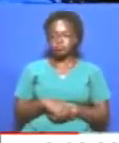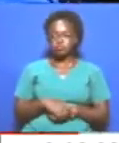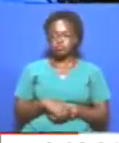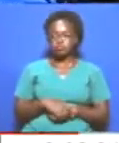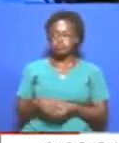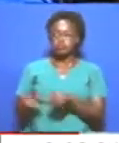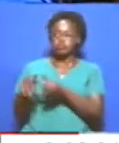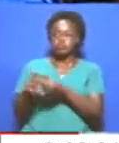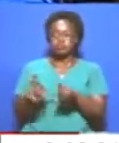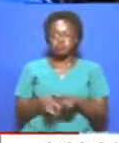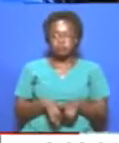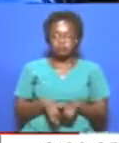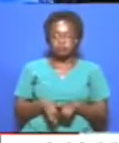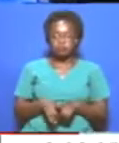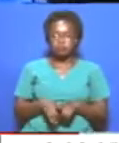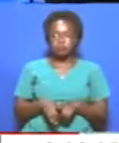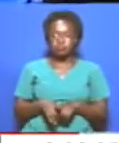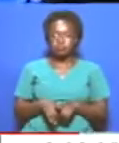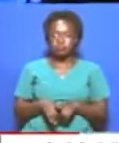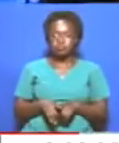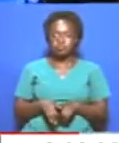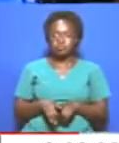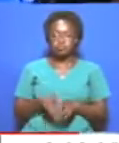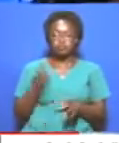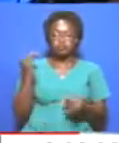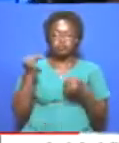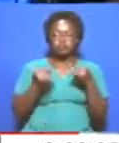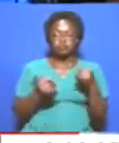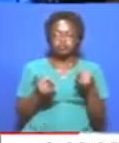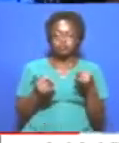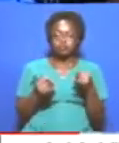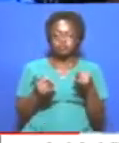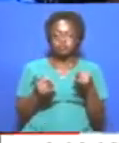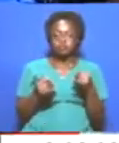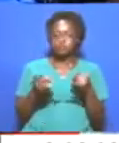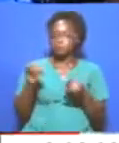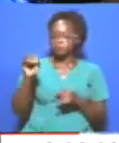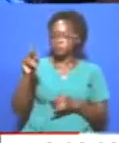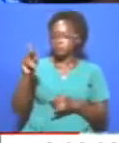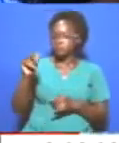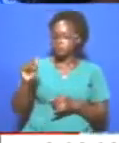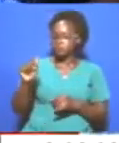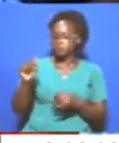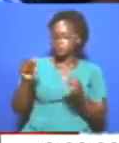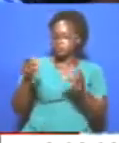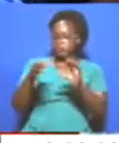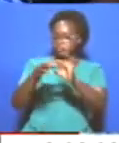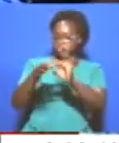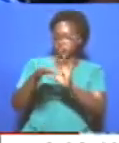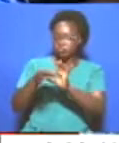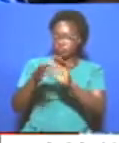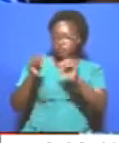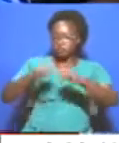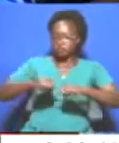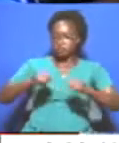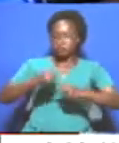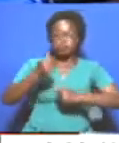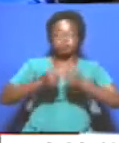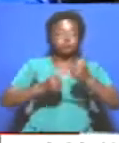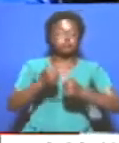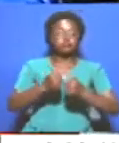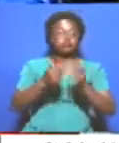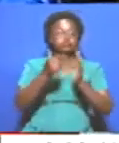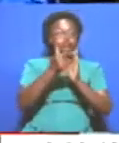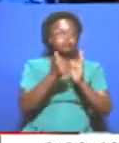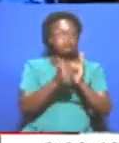Additionally, we have finalized on the OKA coalition agreement, which details